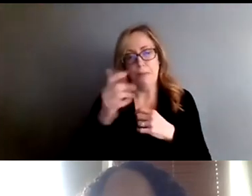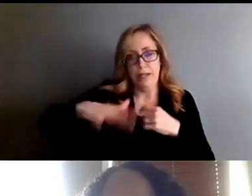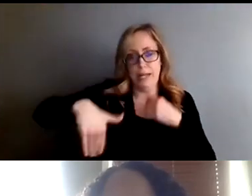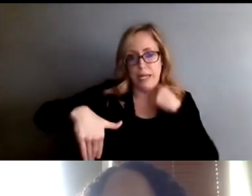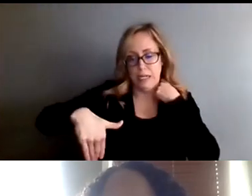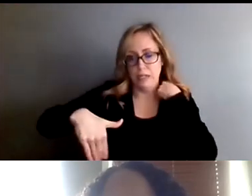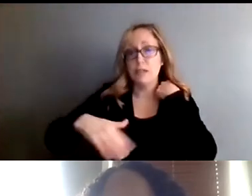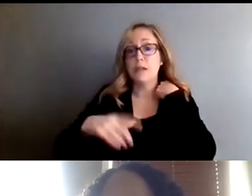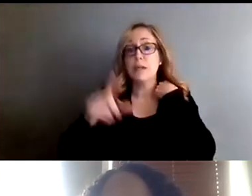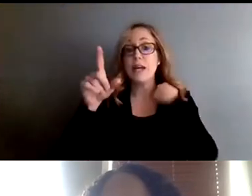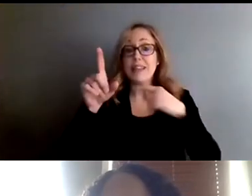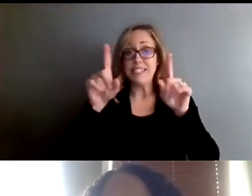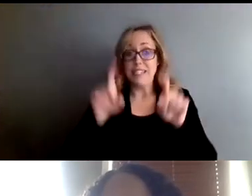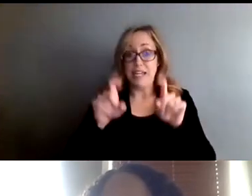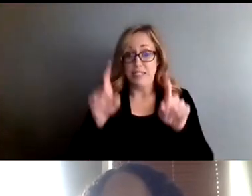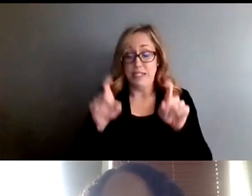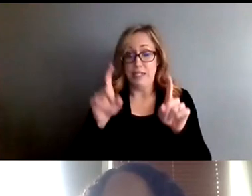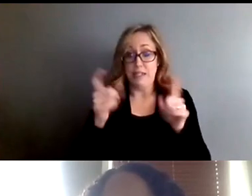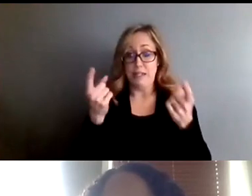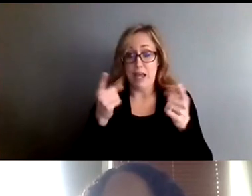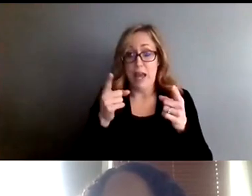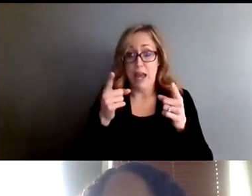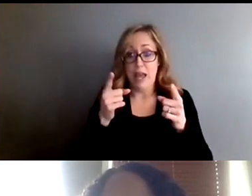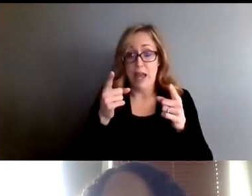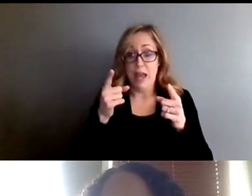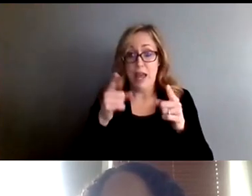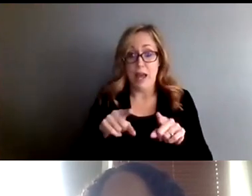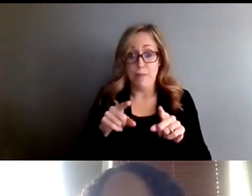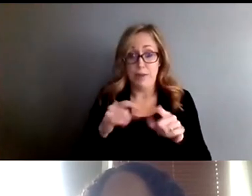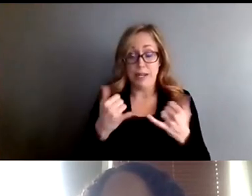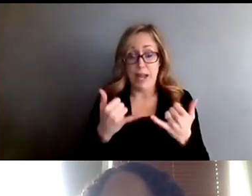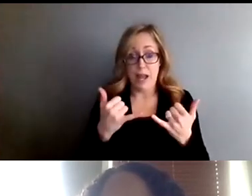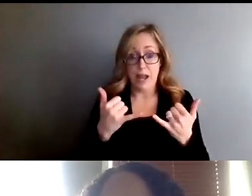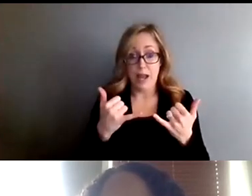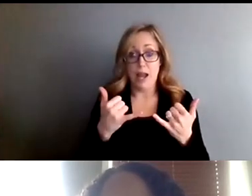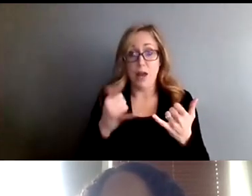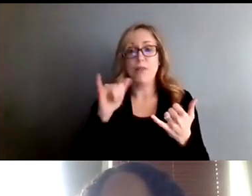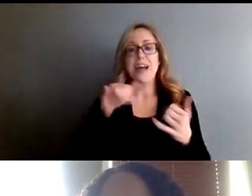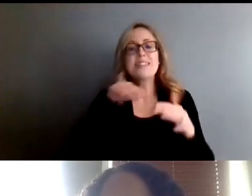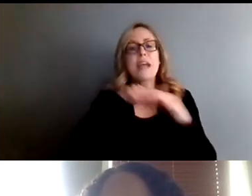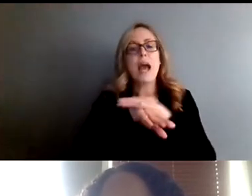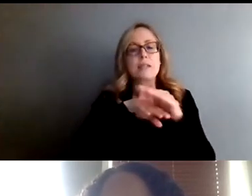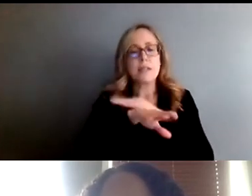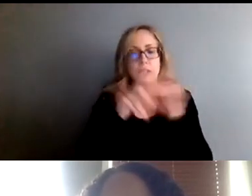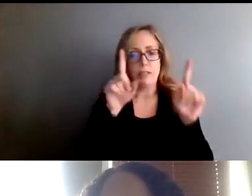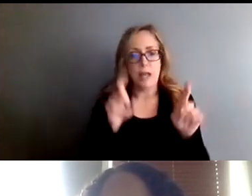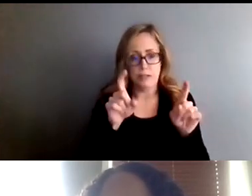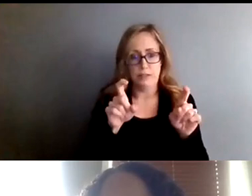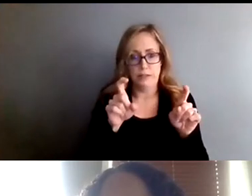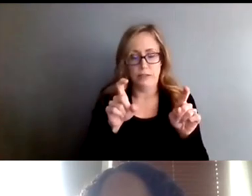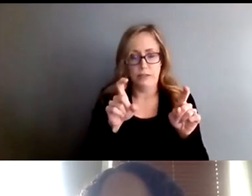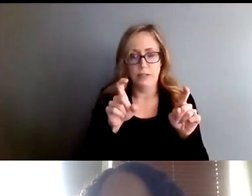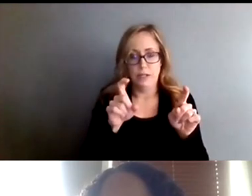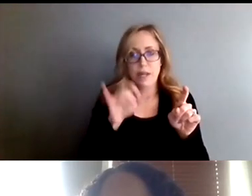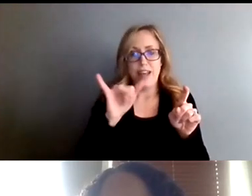The testing that's presently, a window that's presently open is the access test, and that window is